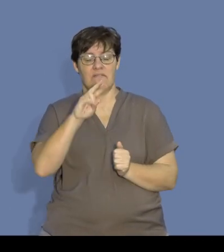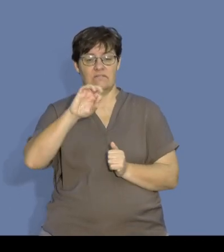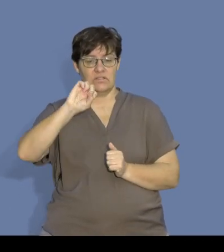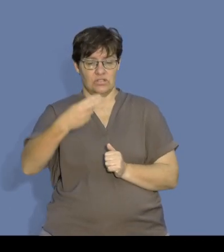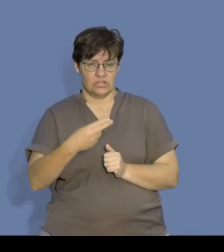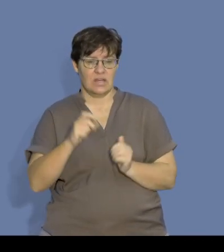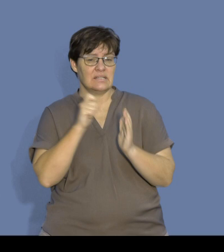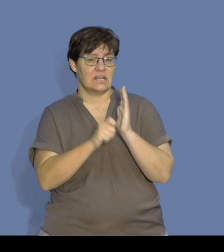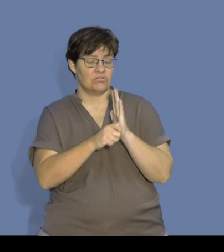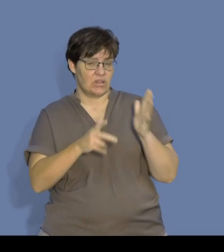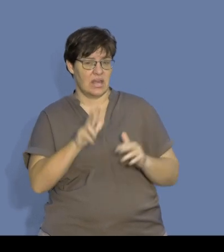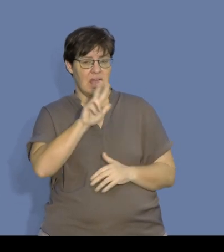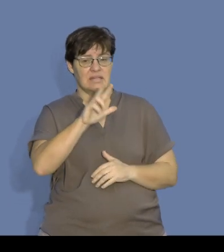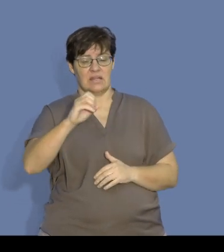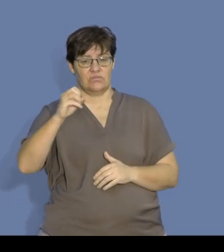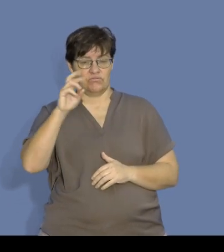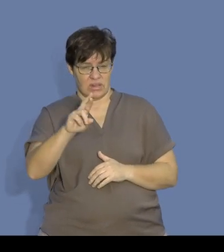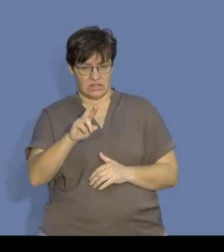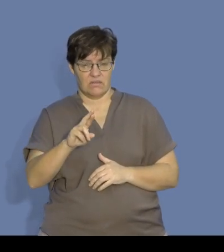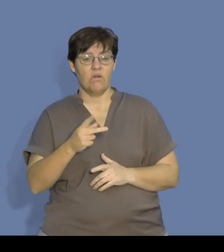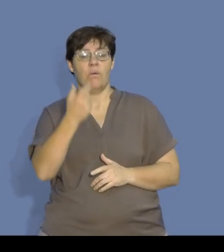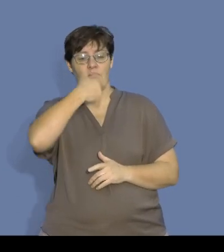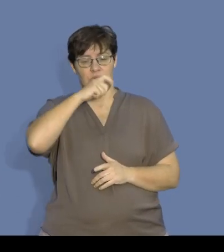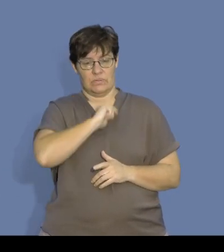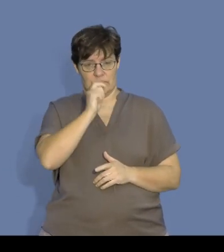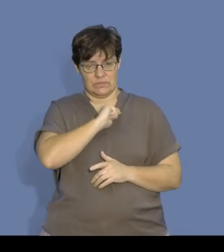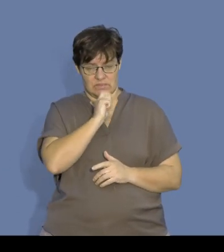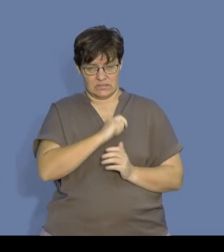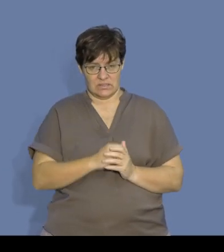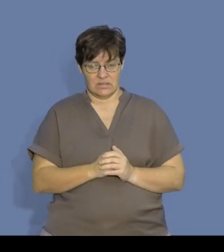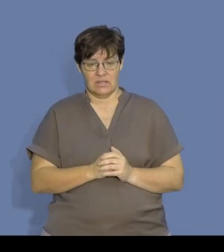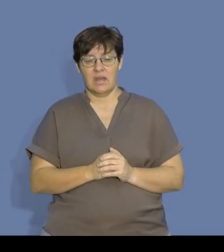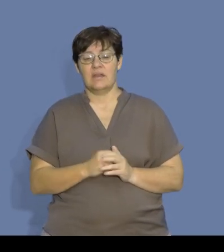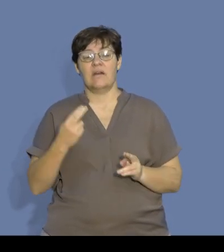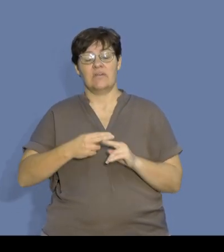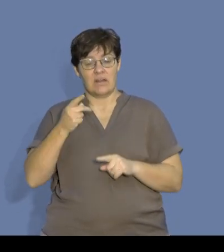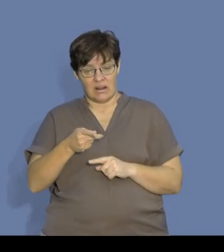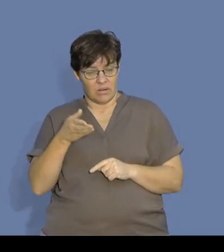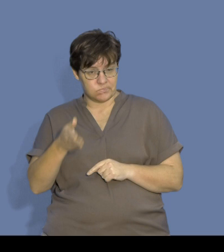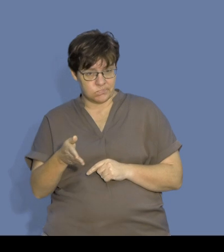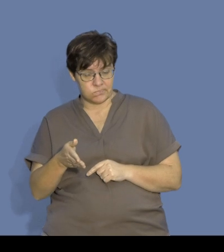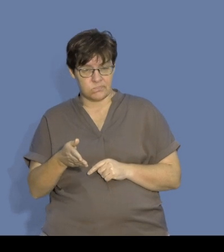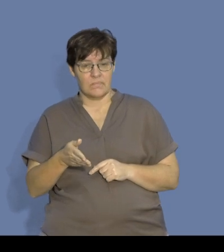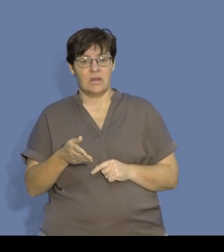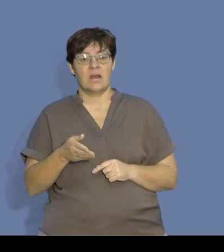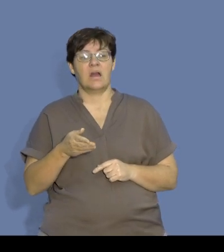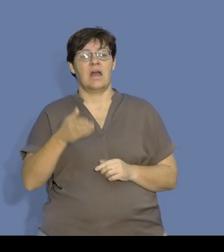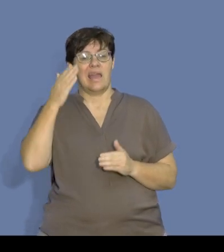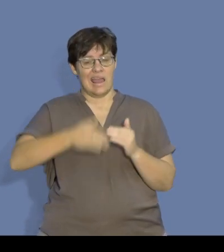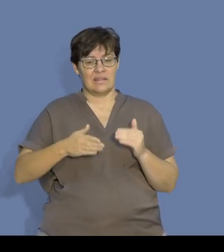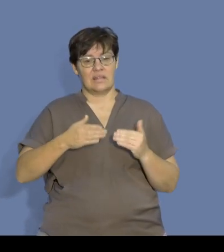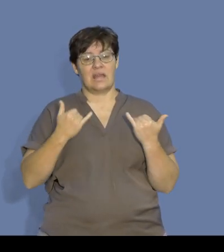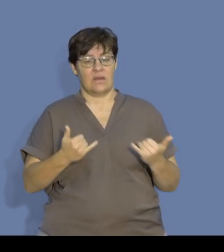stationery 800 Rand for personal use. And then finally, stationery on hand at the end of the